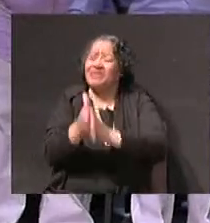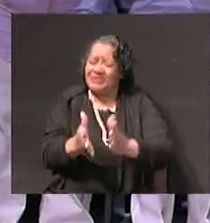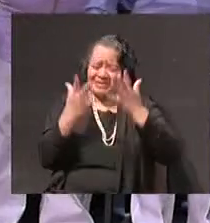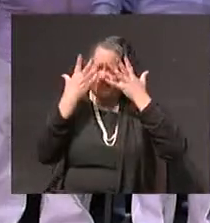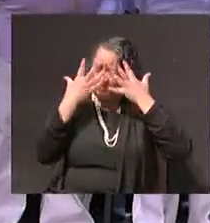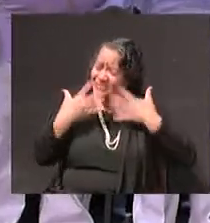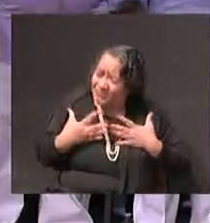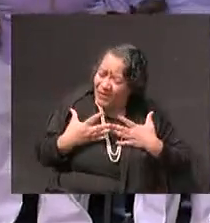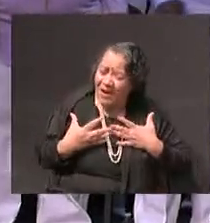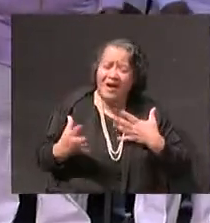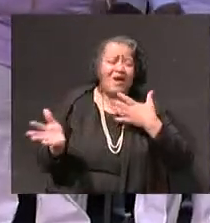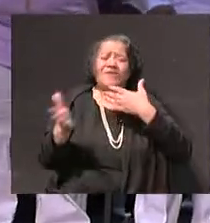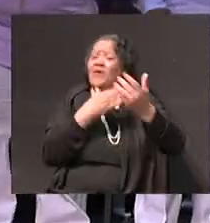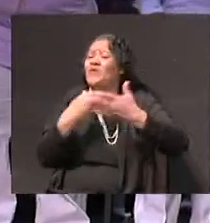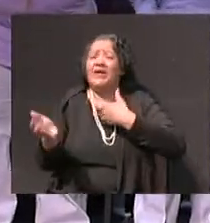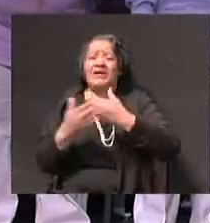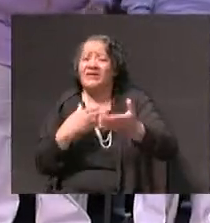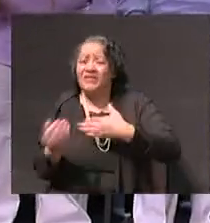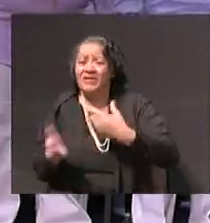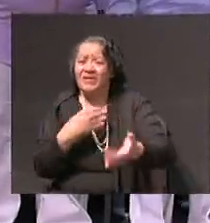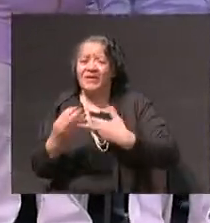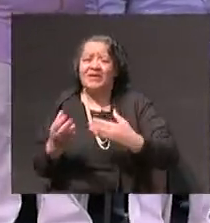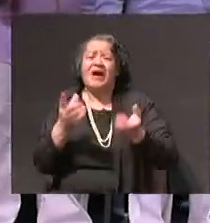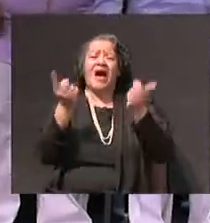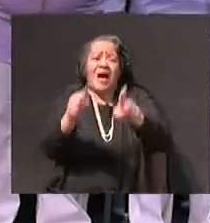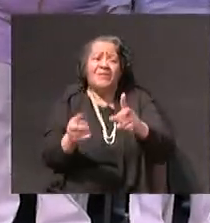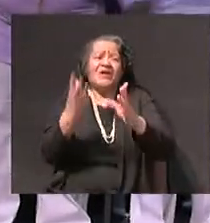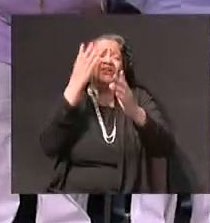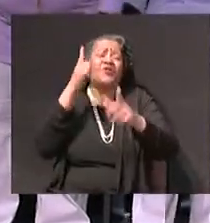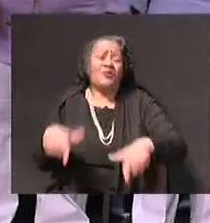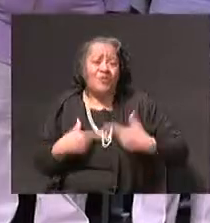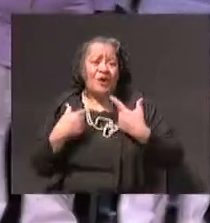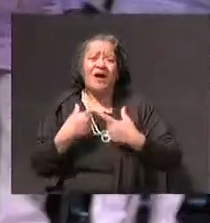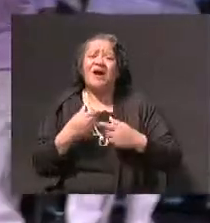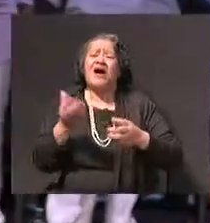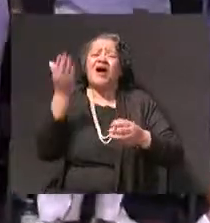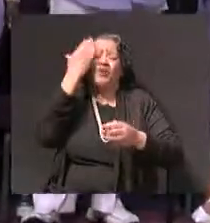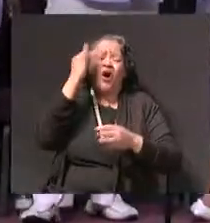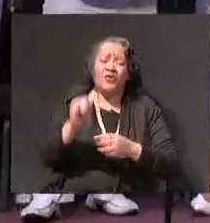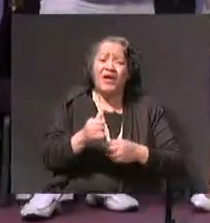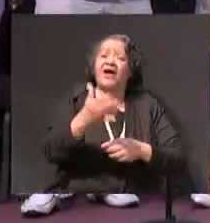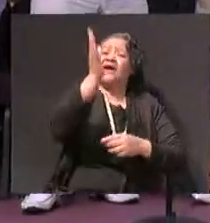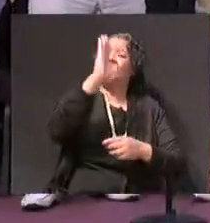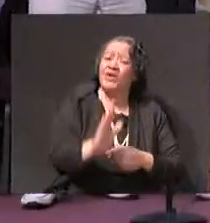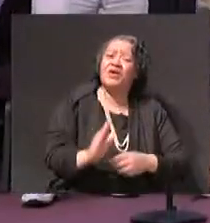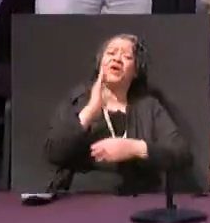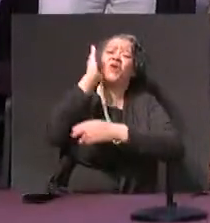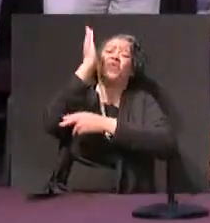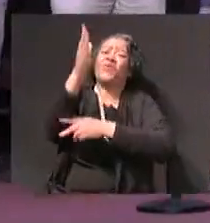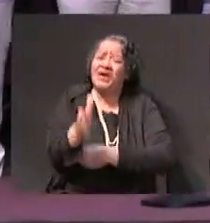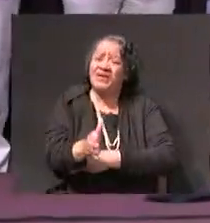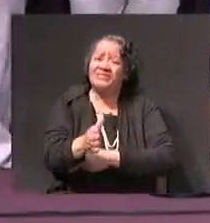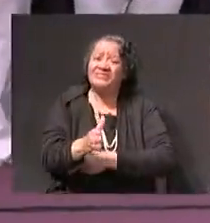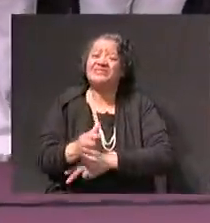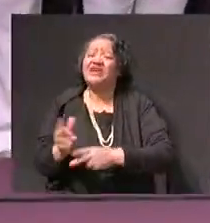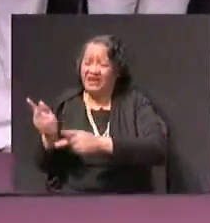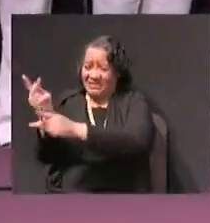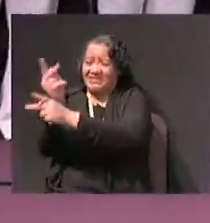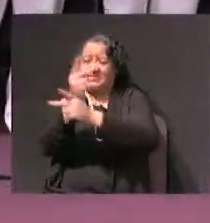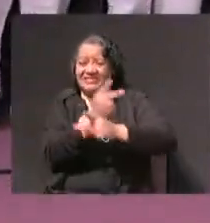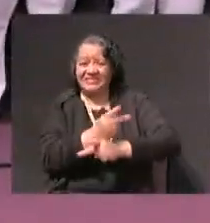dismayed. Whatever be tied, God will